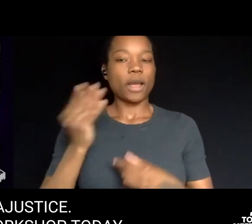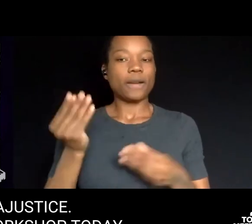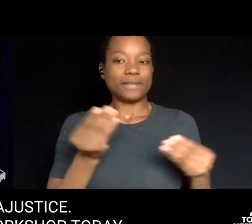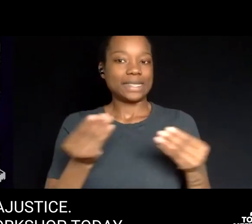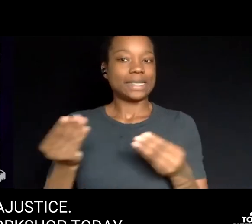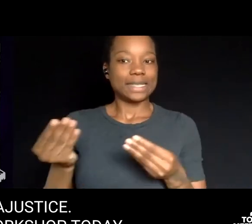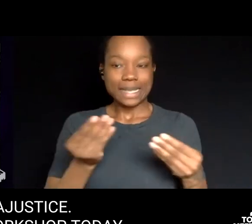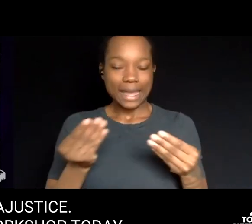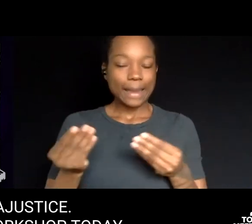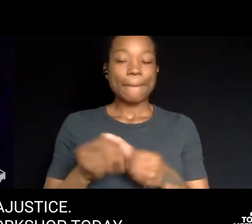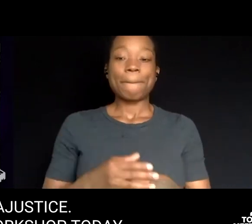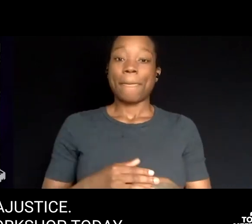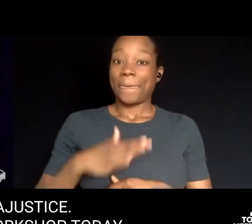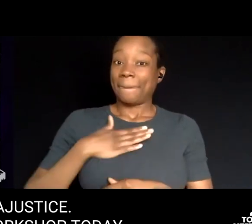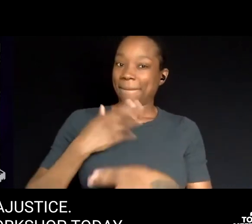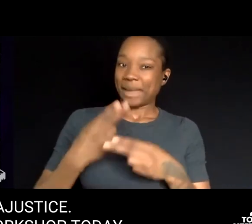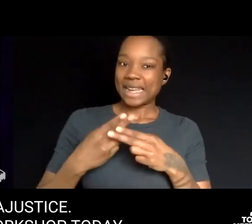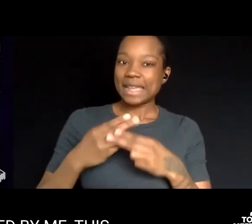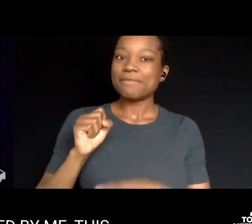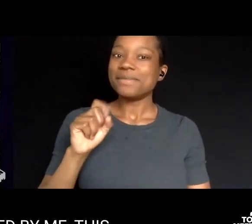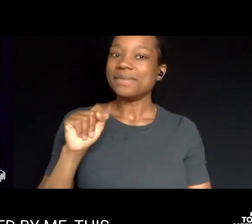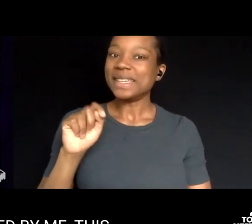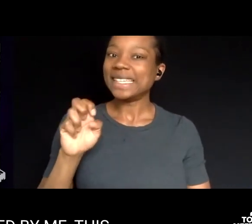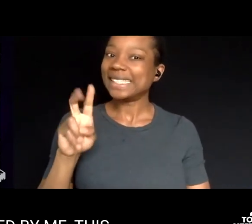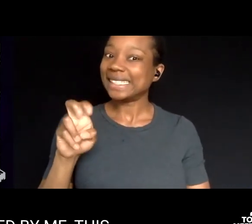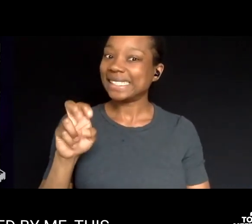my name is Steven Renderos, I guess I should say that.